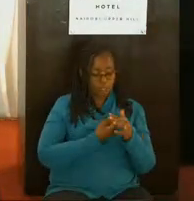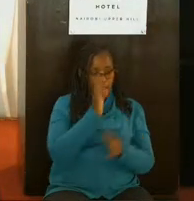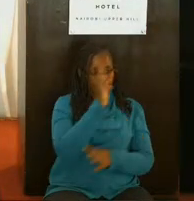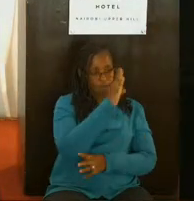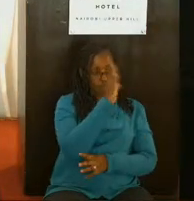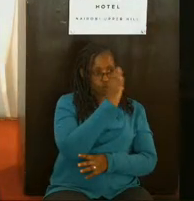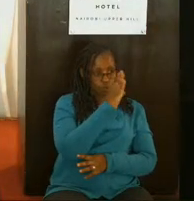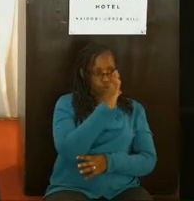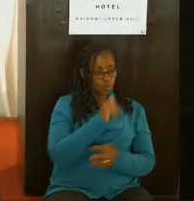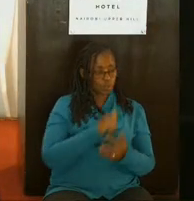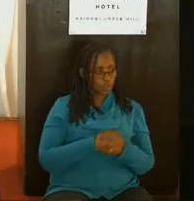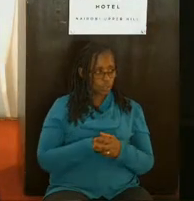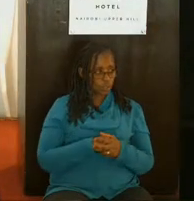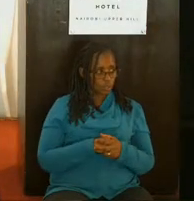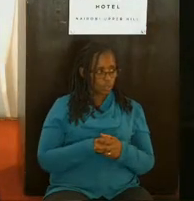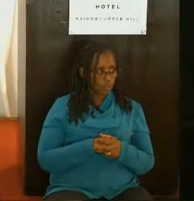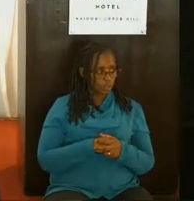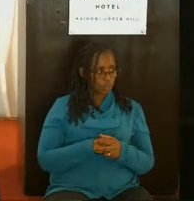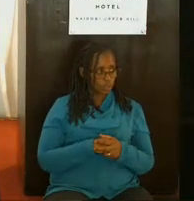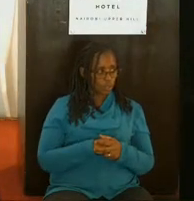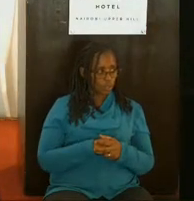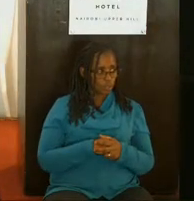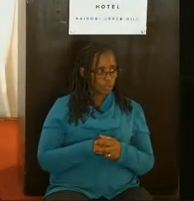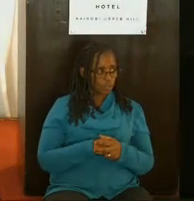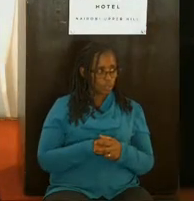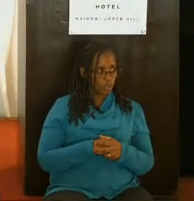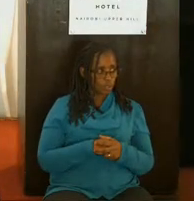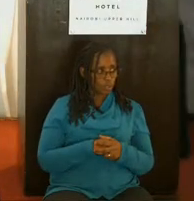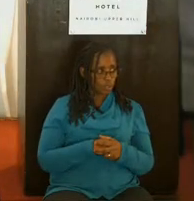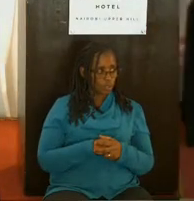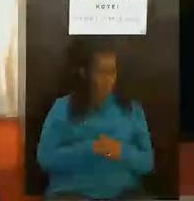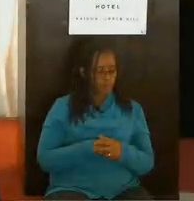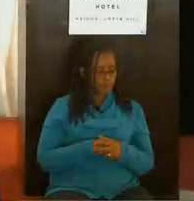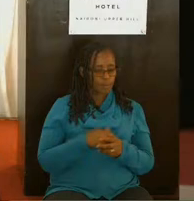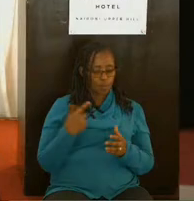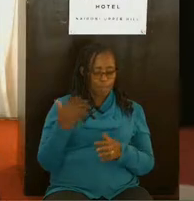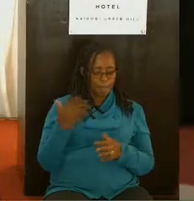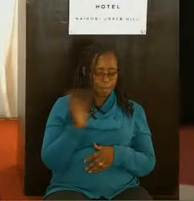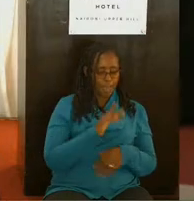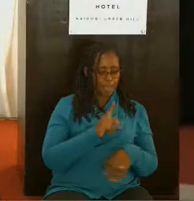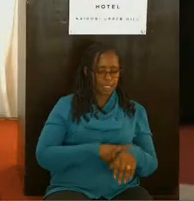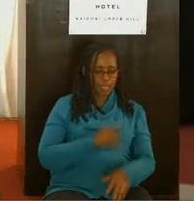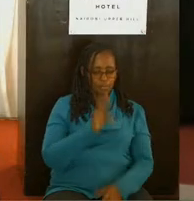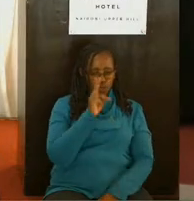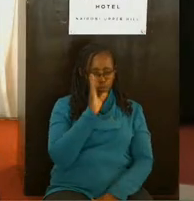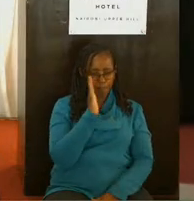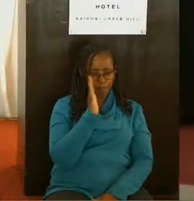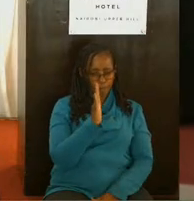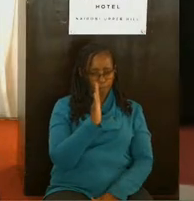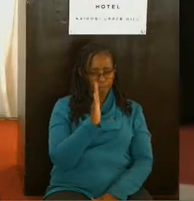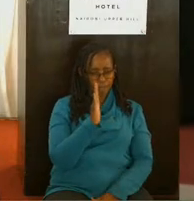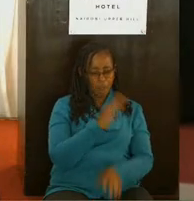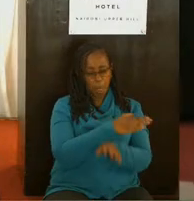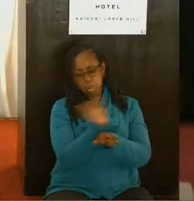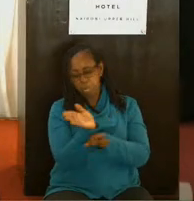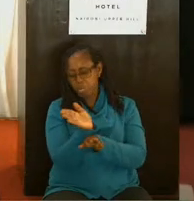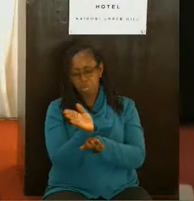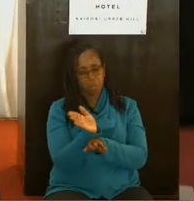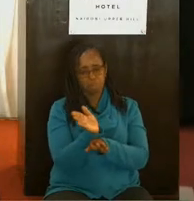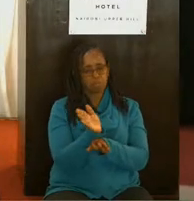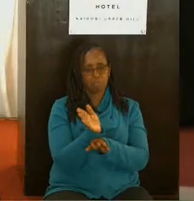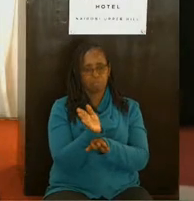and right now I'd like to tell us that we will be back at two at exactly two please do not stay long